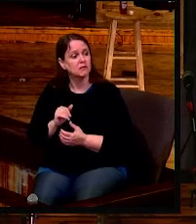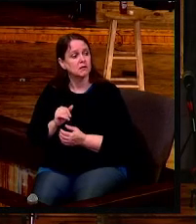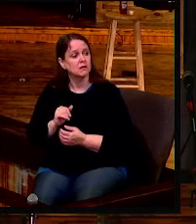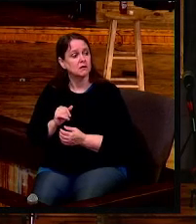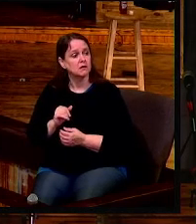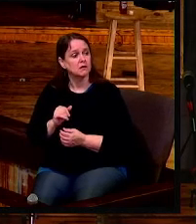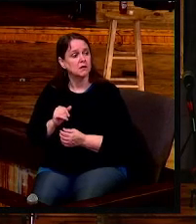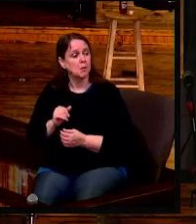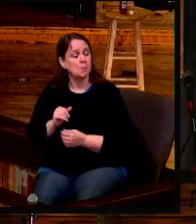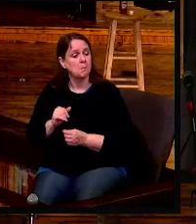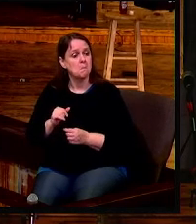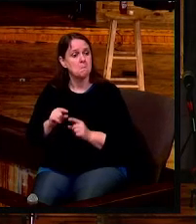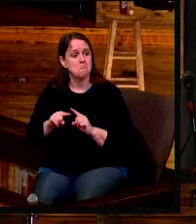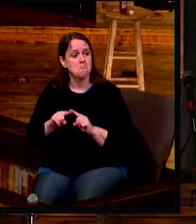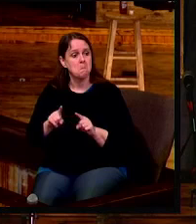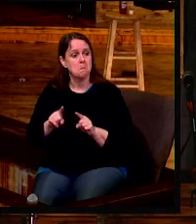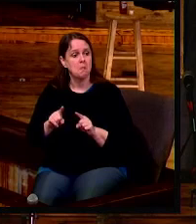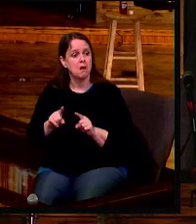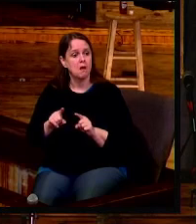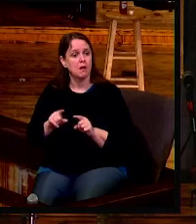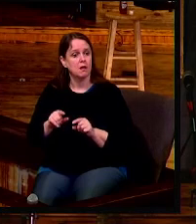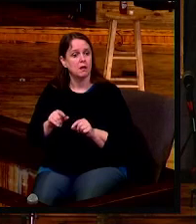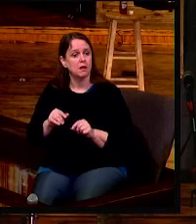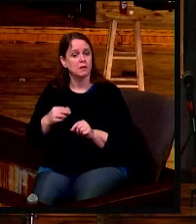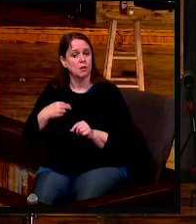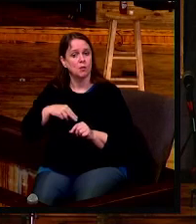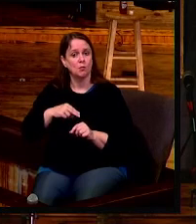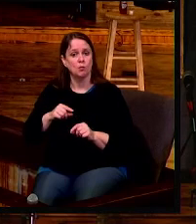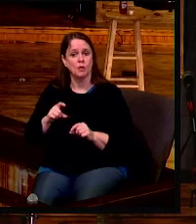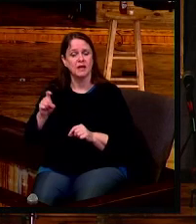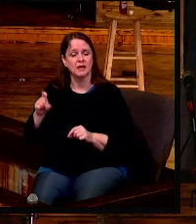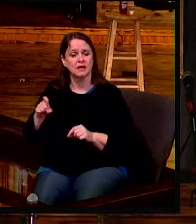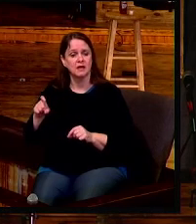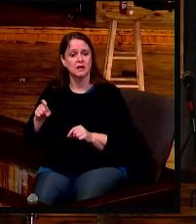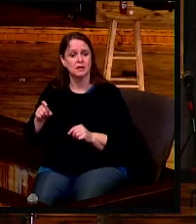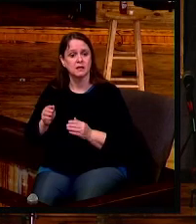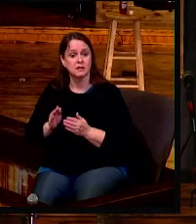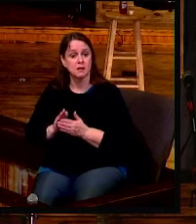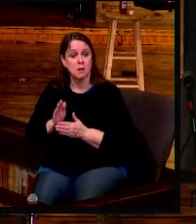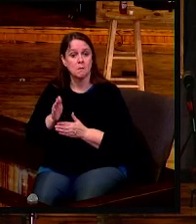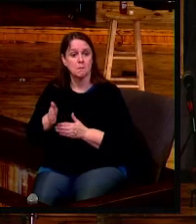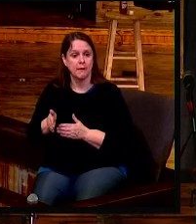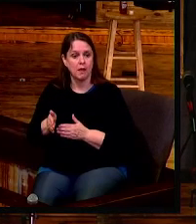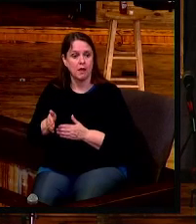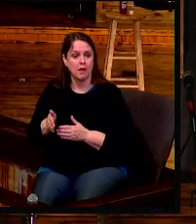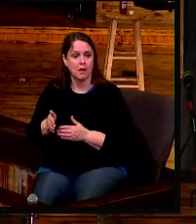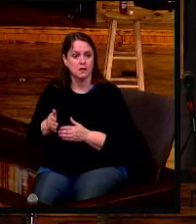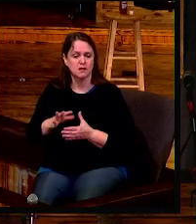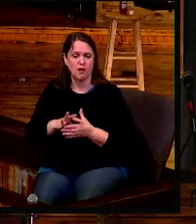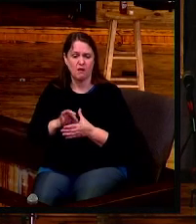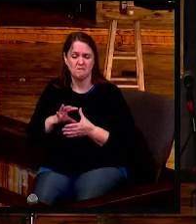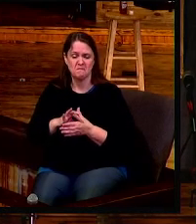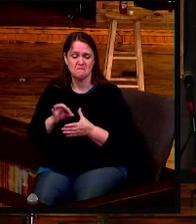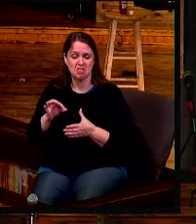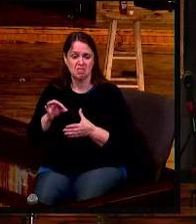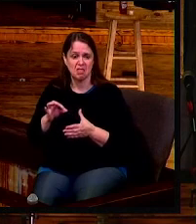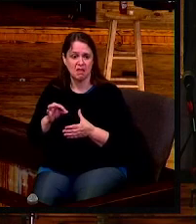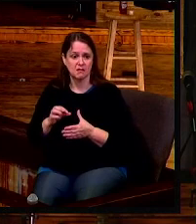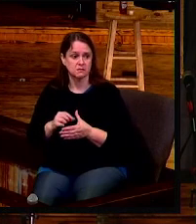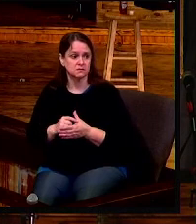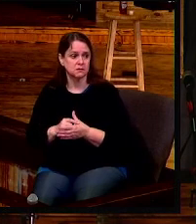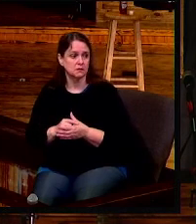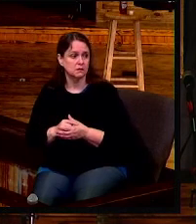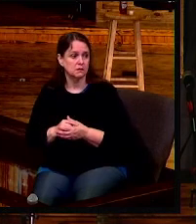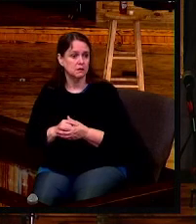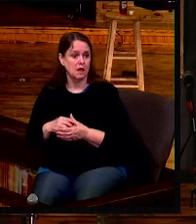But when we can get past our flesh and walk in whatever the Lord's got for us, whether it's public speaking, whether it's running a